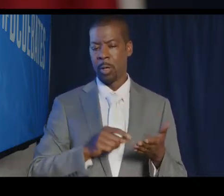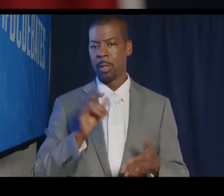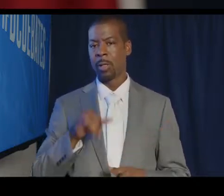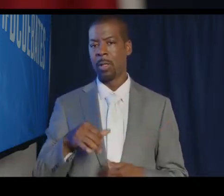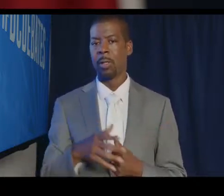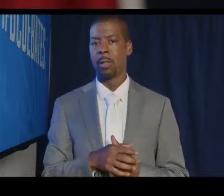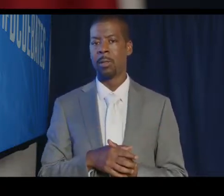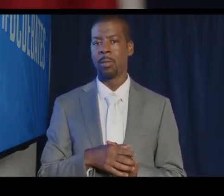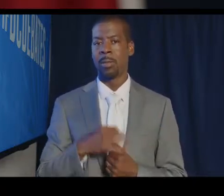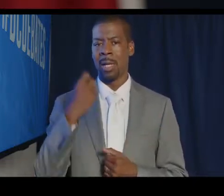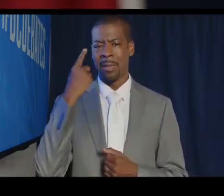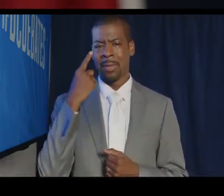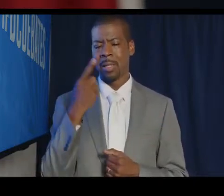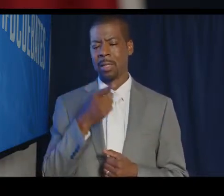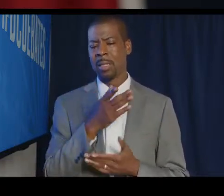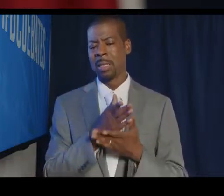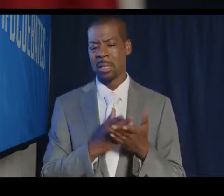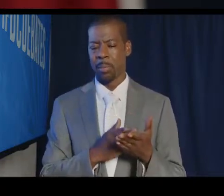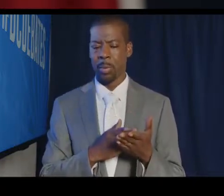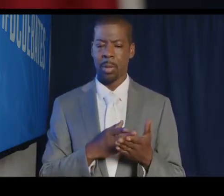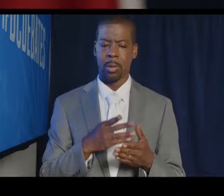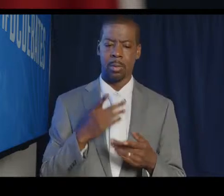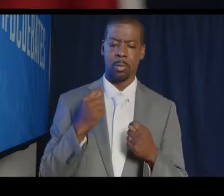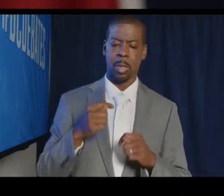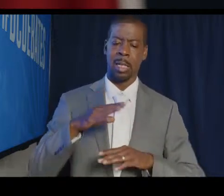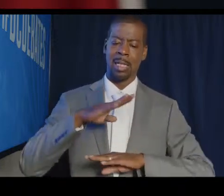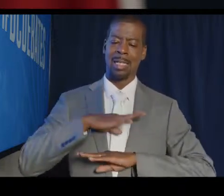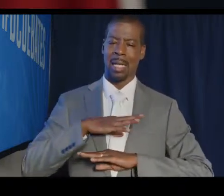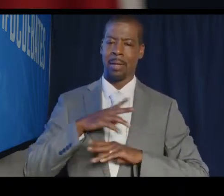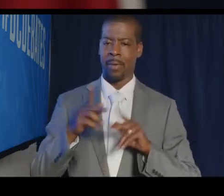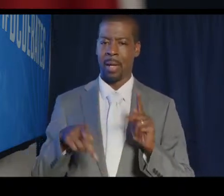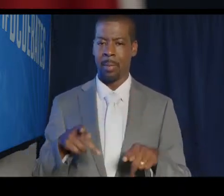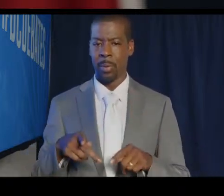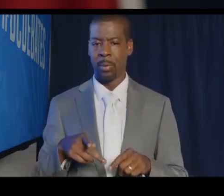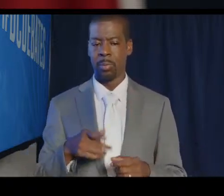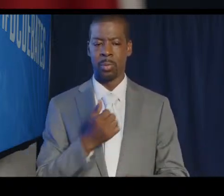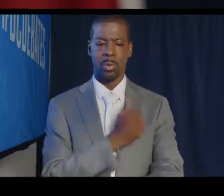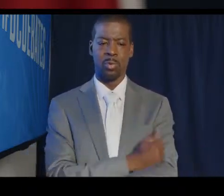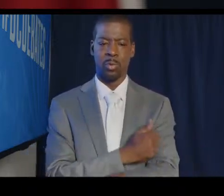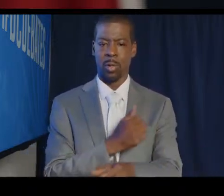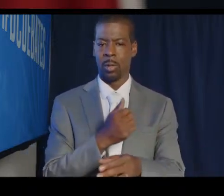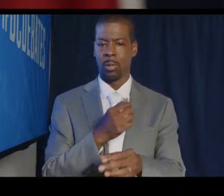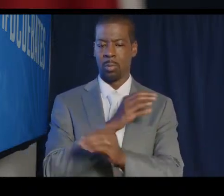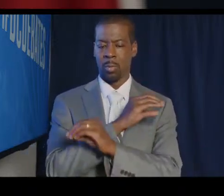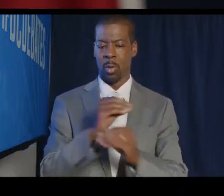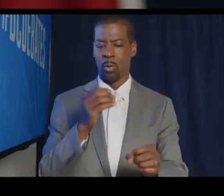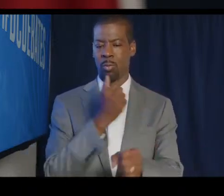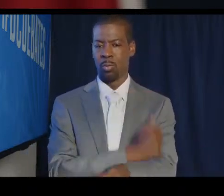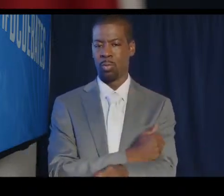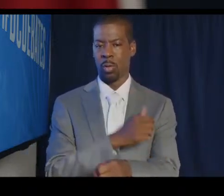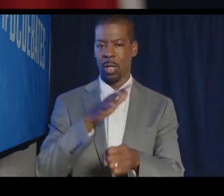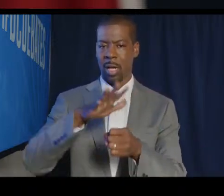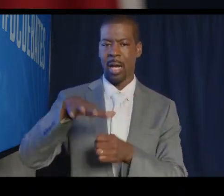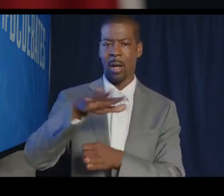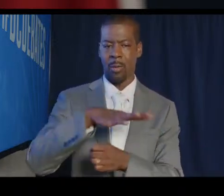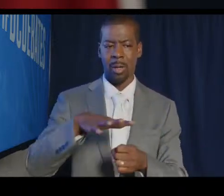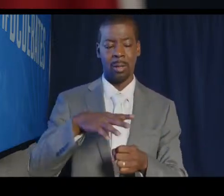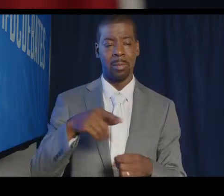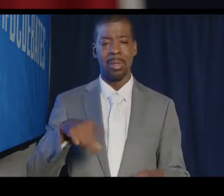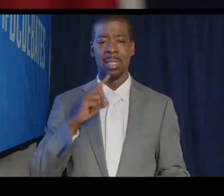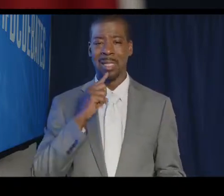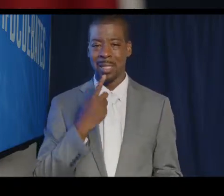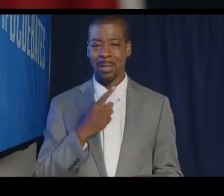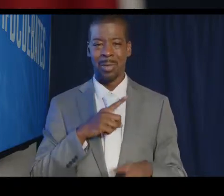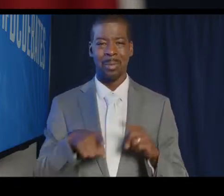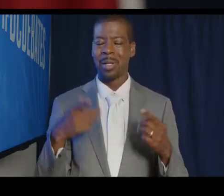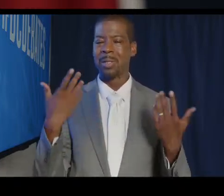I think were more to pacify people than good policy. For instance, drug-free zones. We do have an issue with drugs being used in public, but guess what? It's